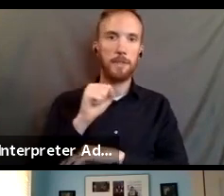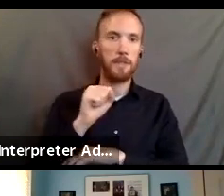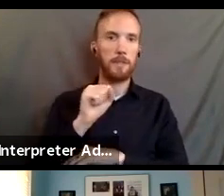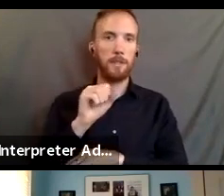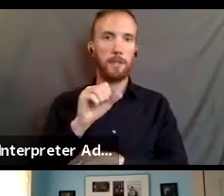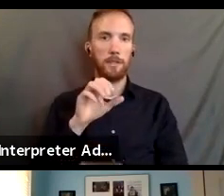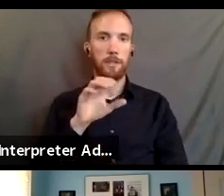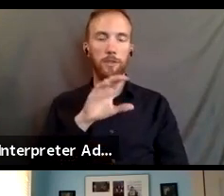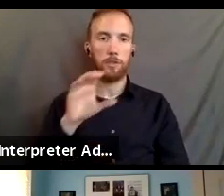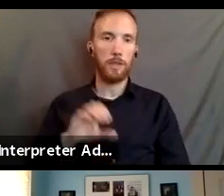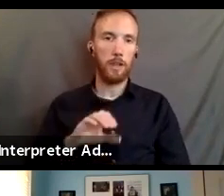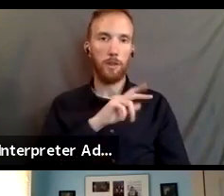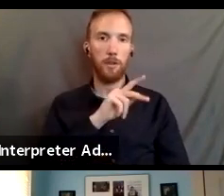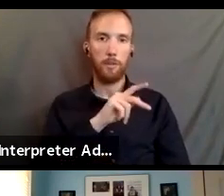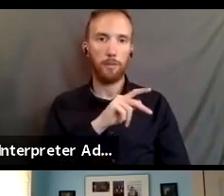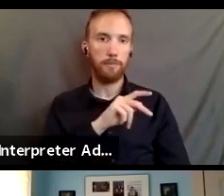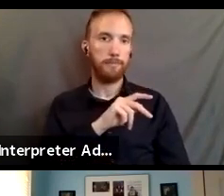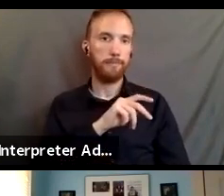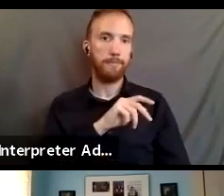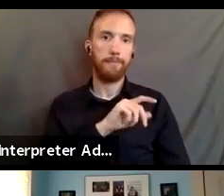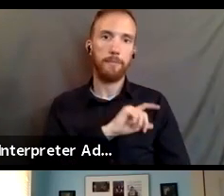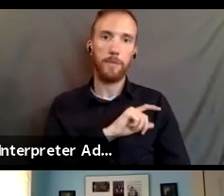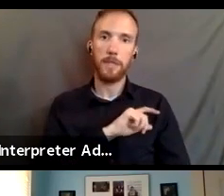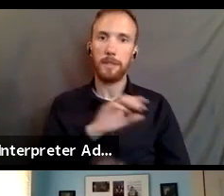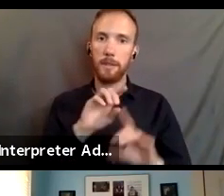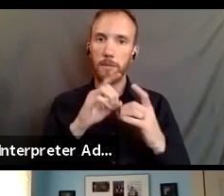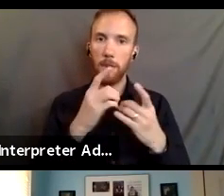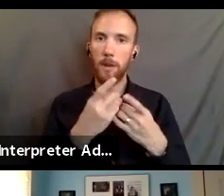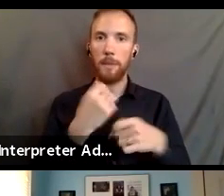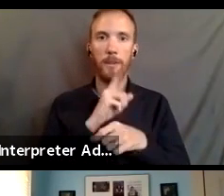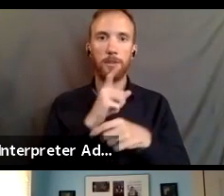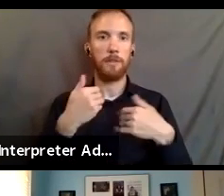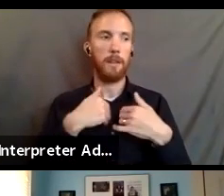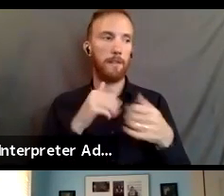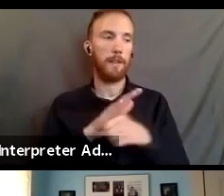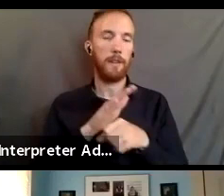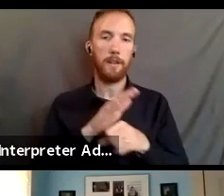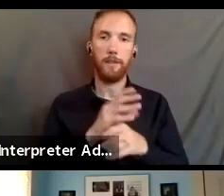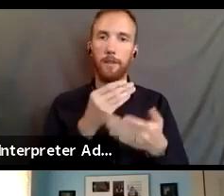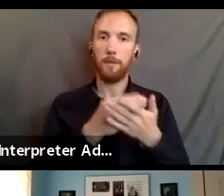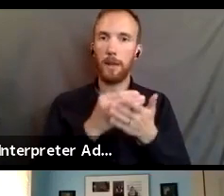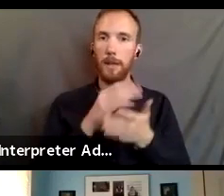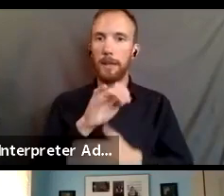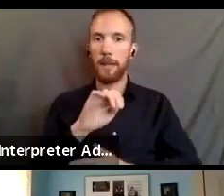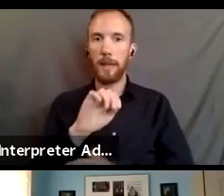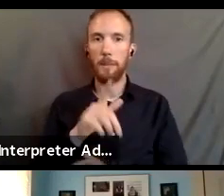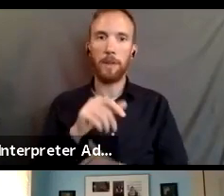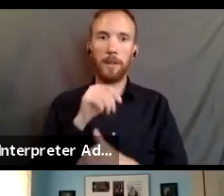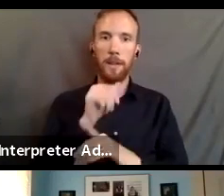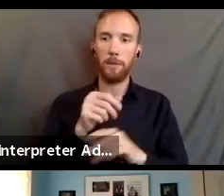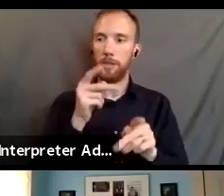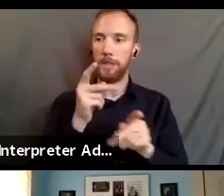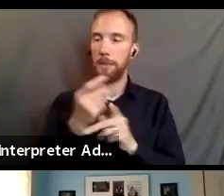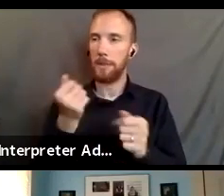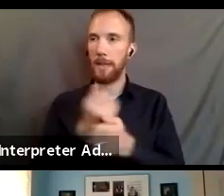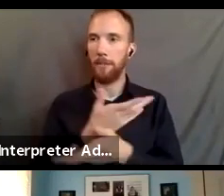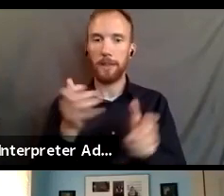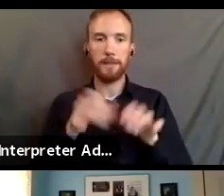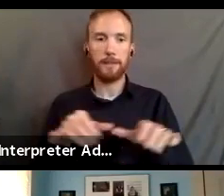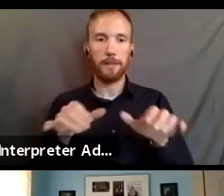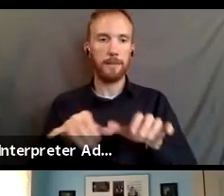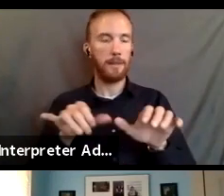capital there's more worry about making sure that they continue their status quo same old and business as usual